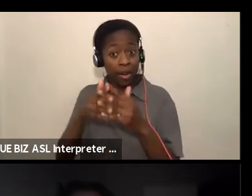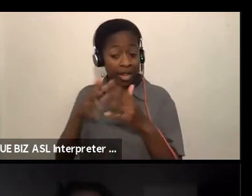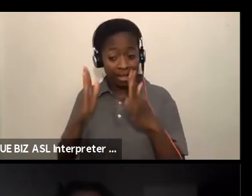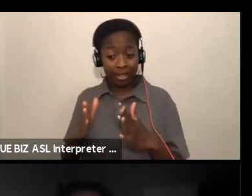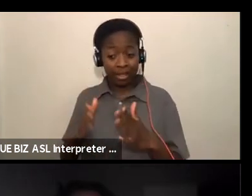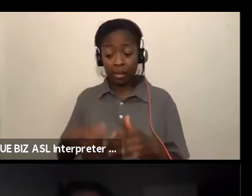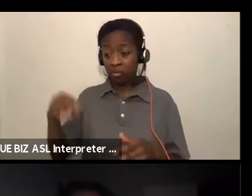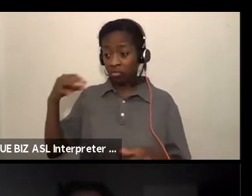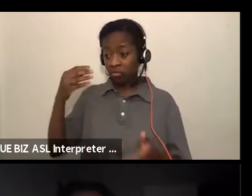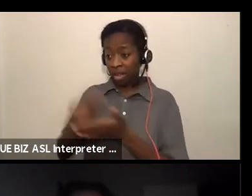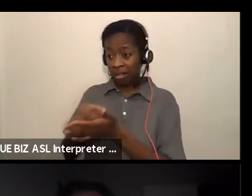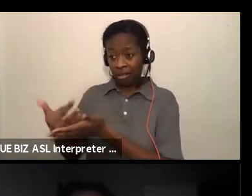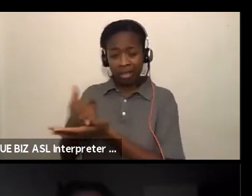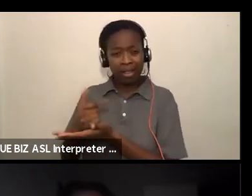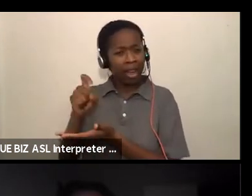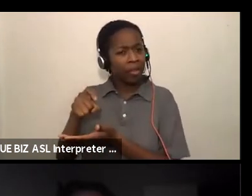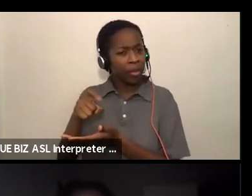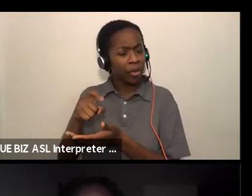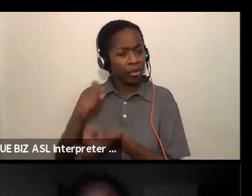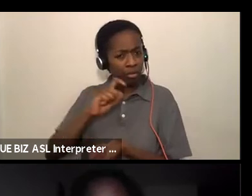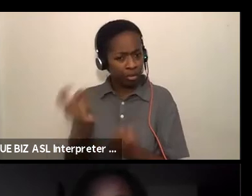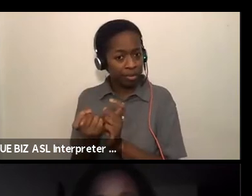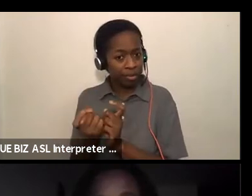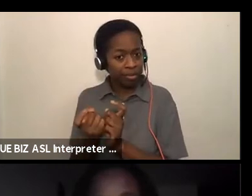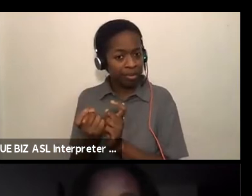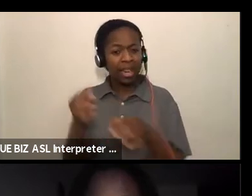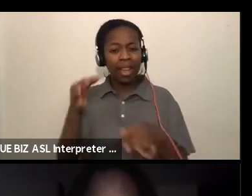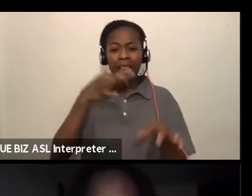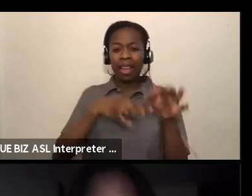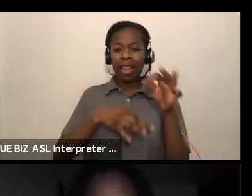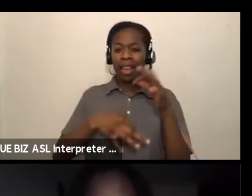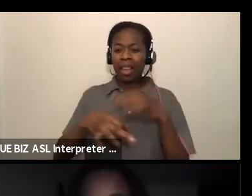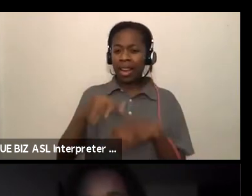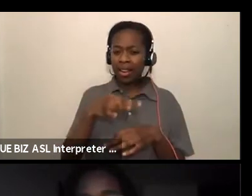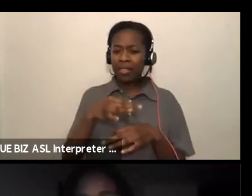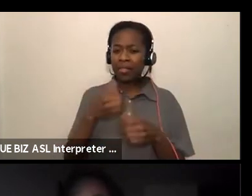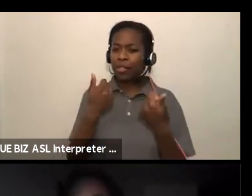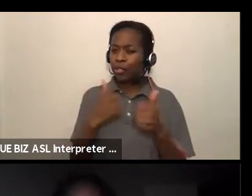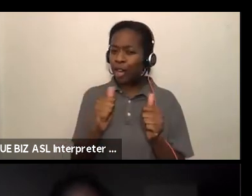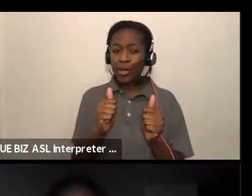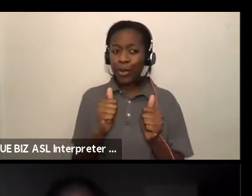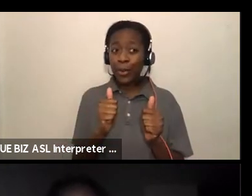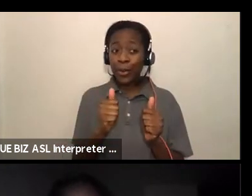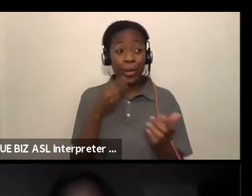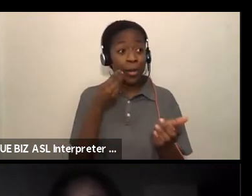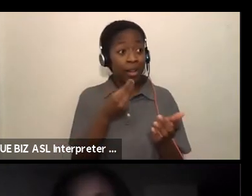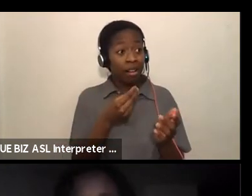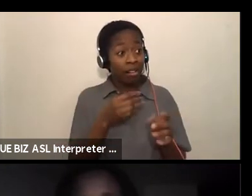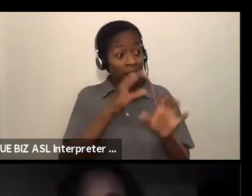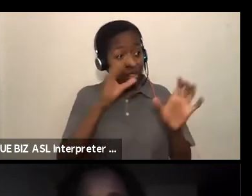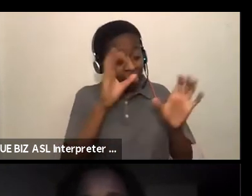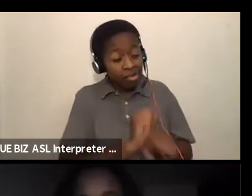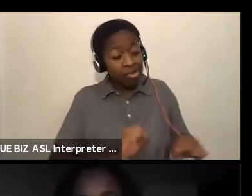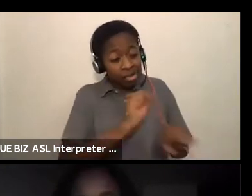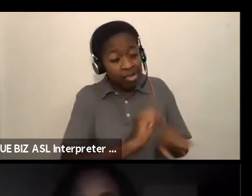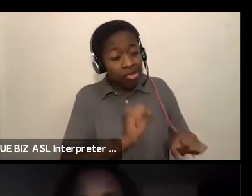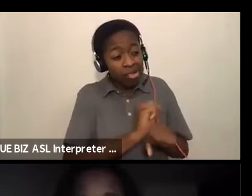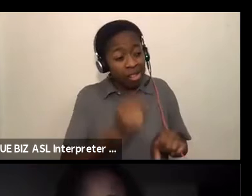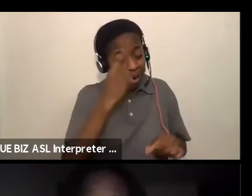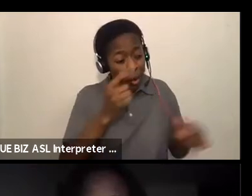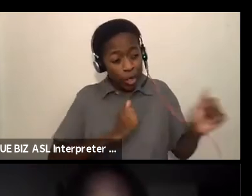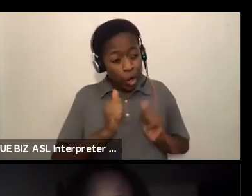and resource and being like, actually, instead of trying to spend money on trying to get the rights to this really expensive show, why don't I fund something in my